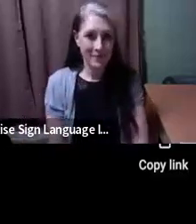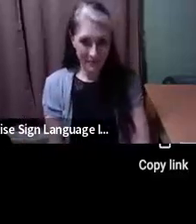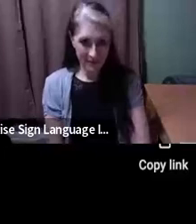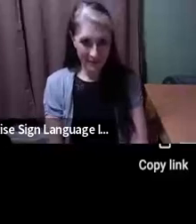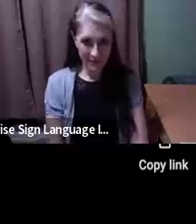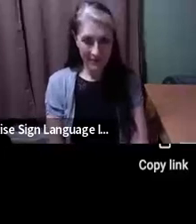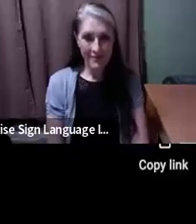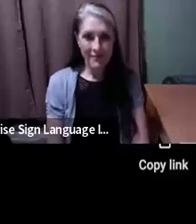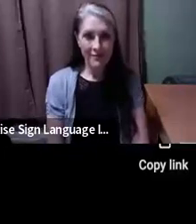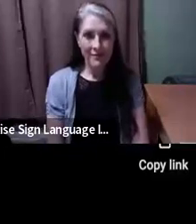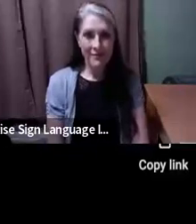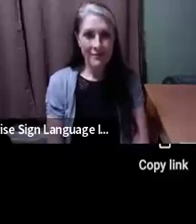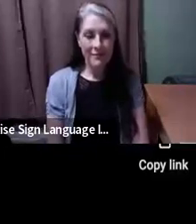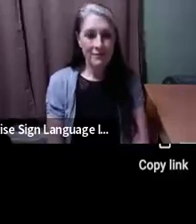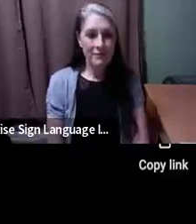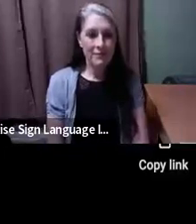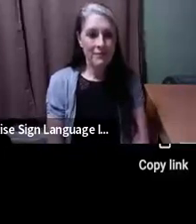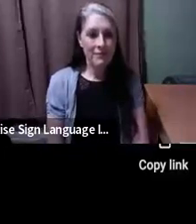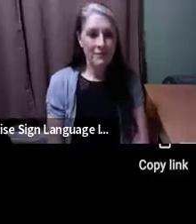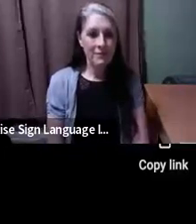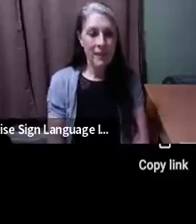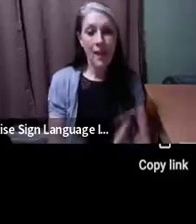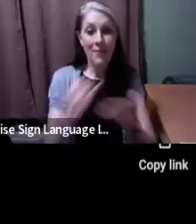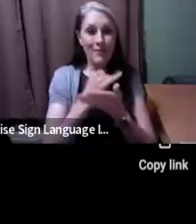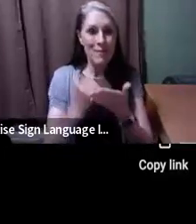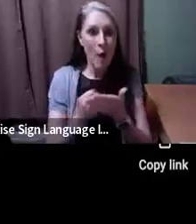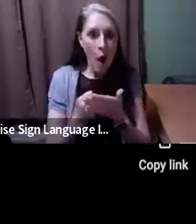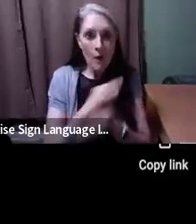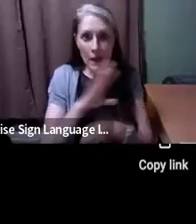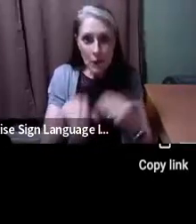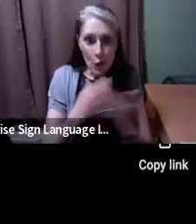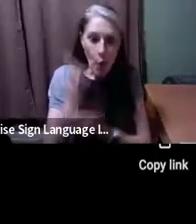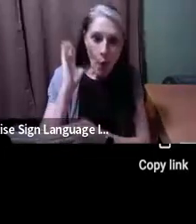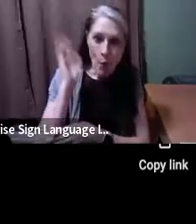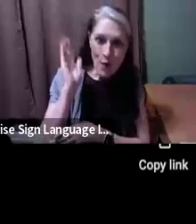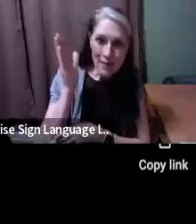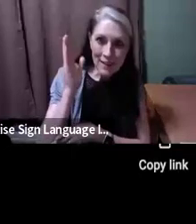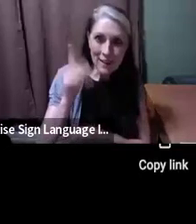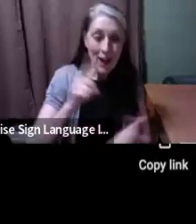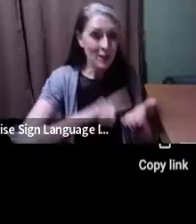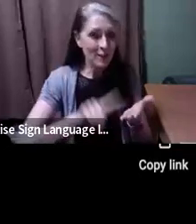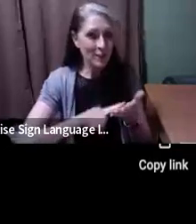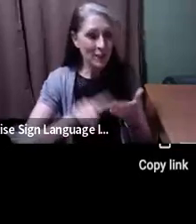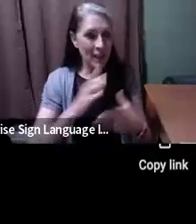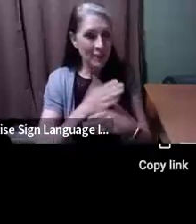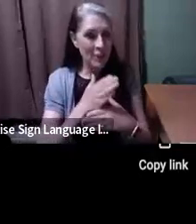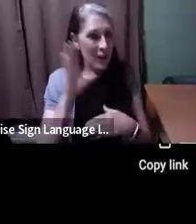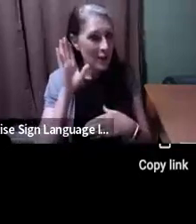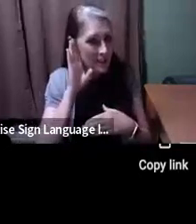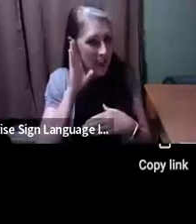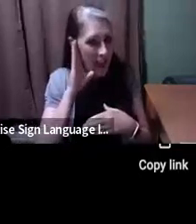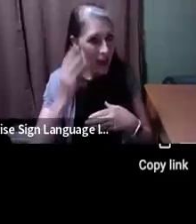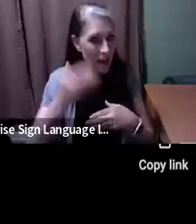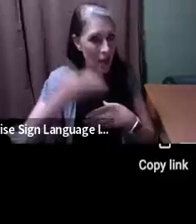I'll go ahead and play that for you because we got to have some art in this whole presentation. Are you checking share sound in the